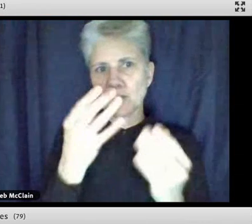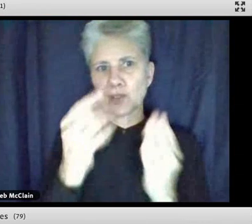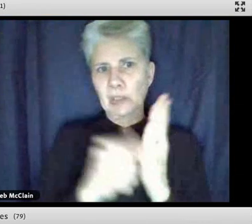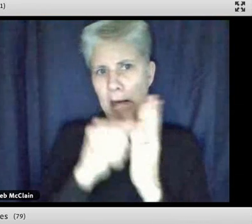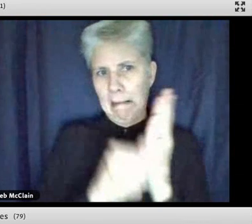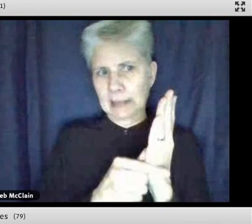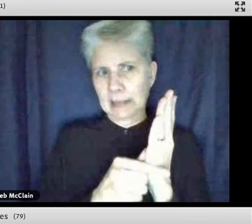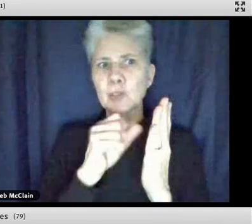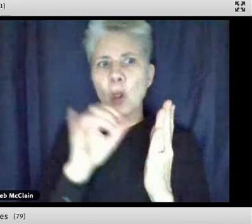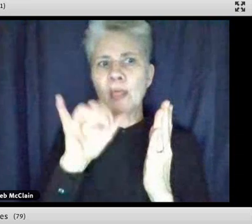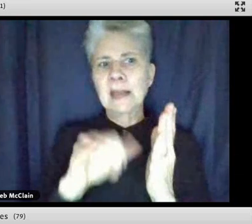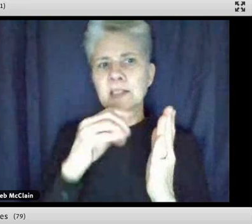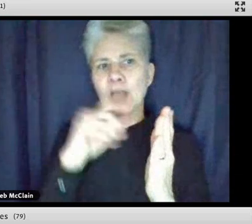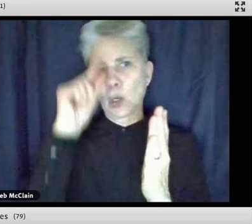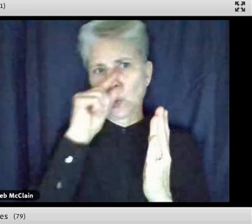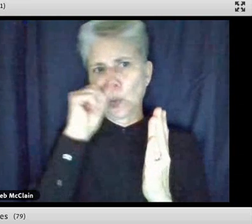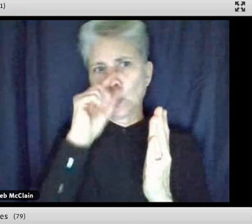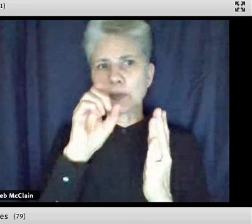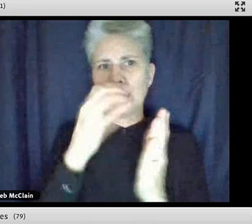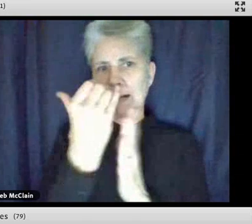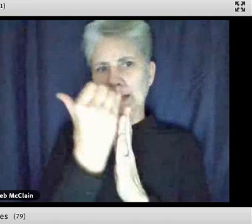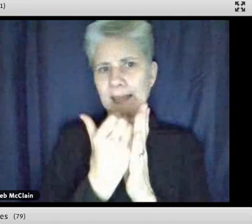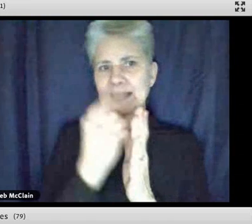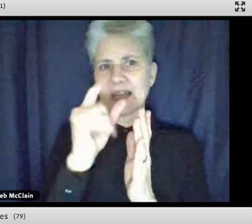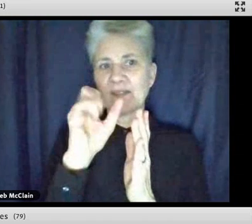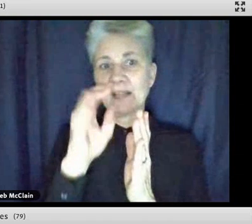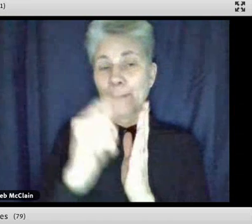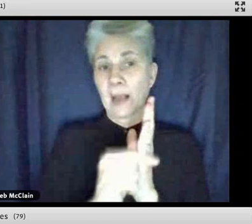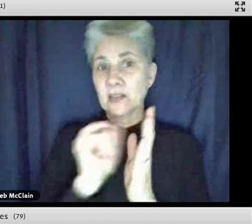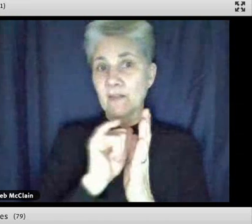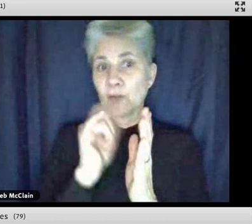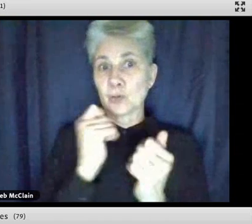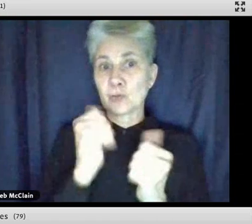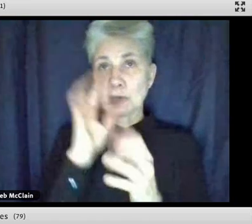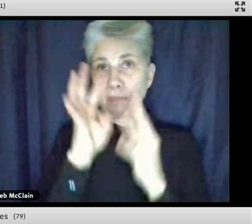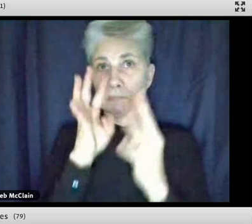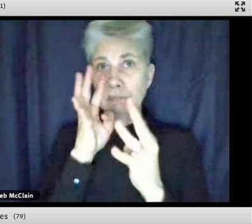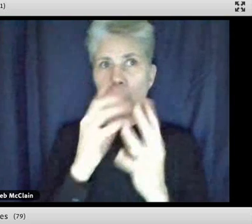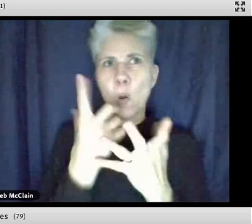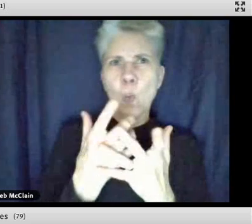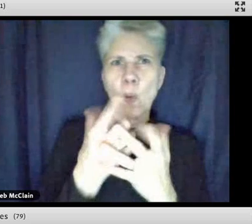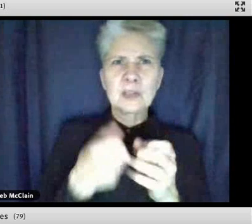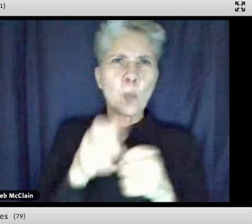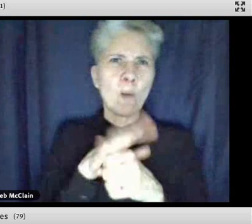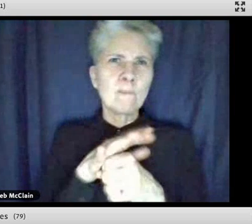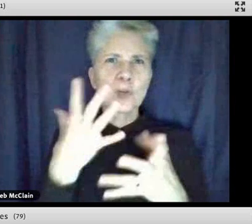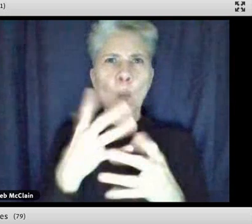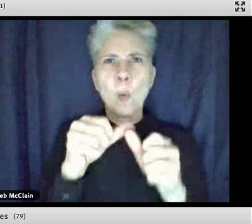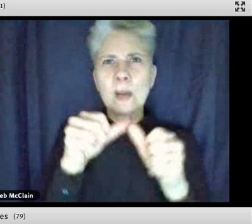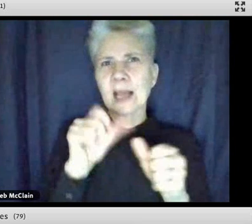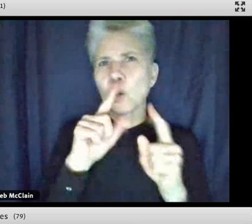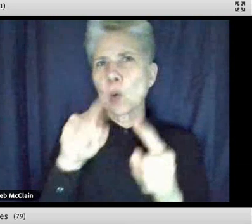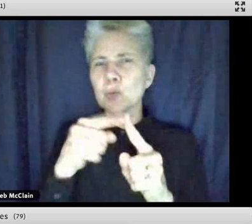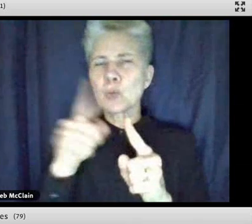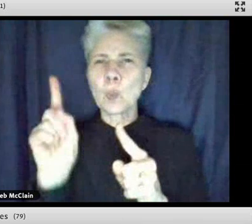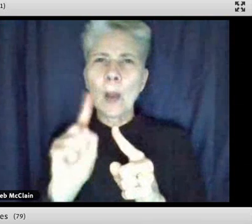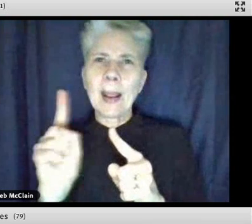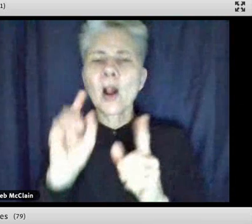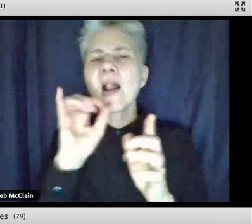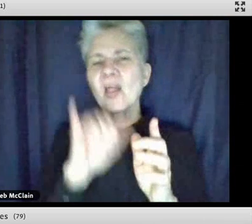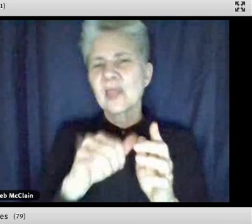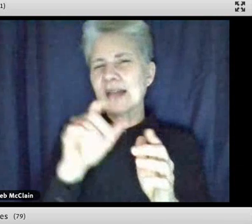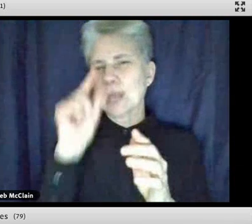this is a Google Doc list of LibGuides. So if you're trying to put together a guide on what is coronavirus, what sites should you go to, this is a Google Doc